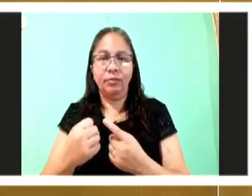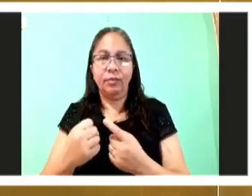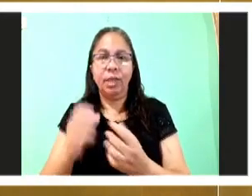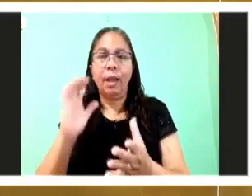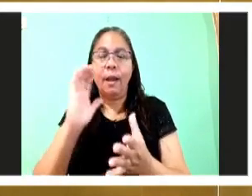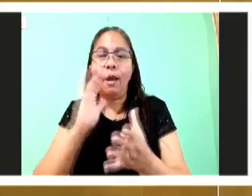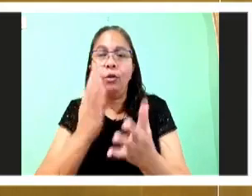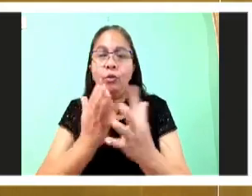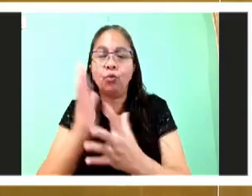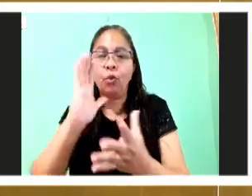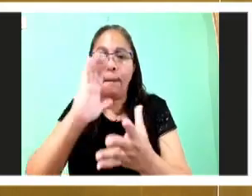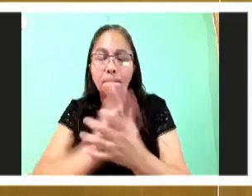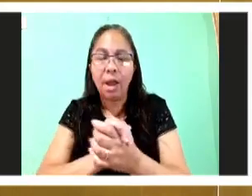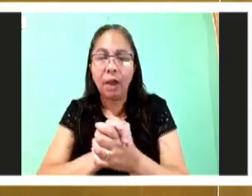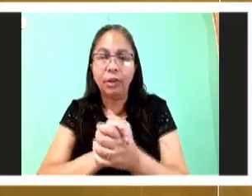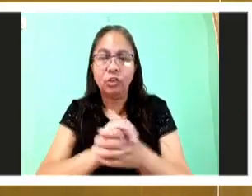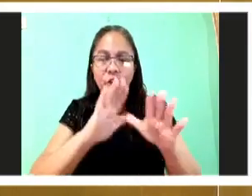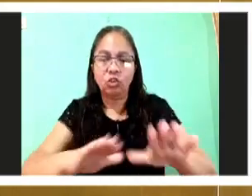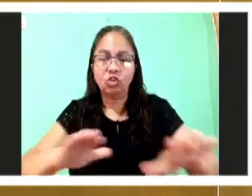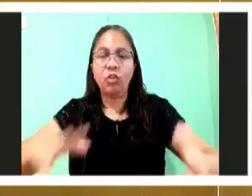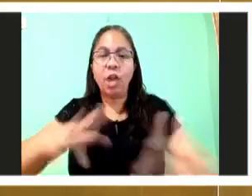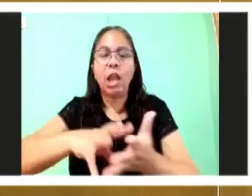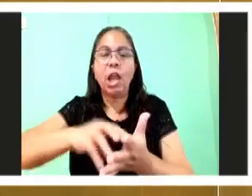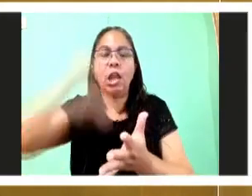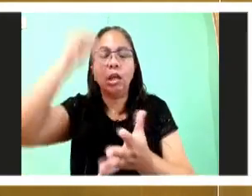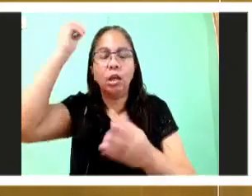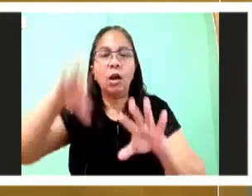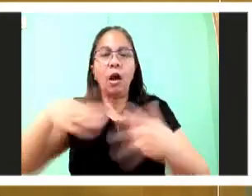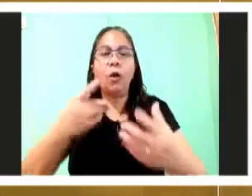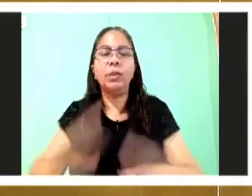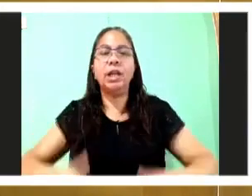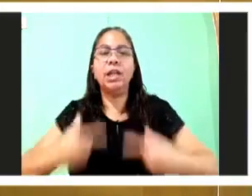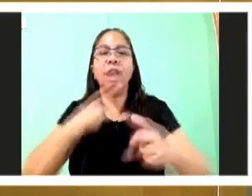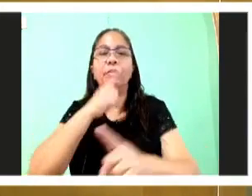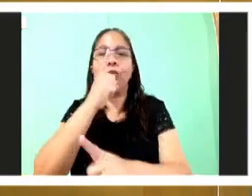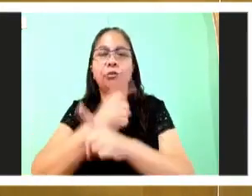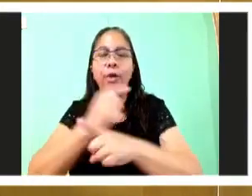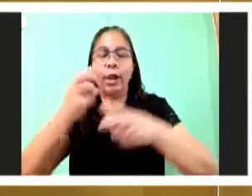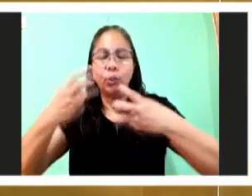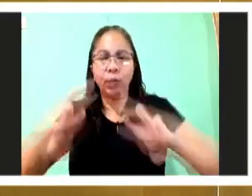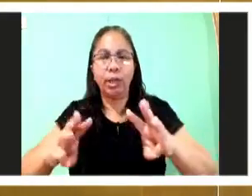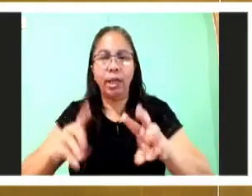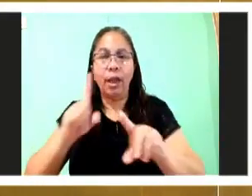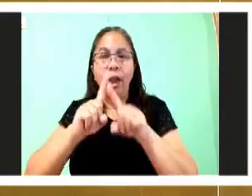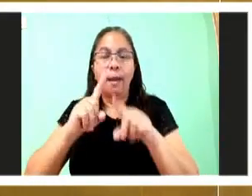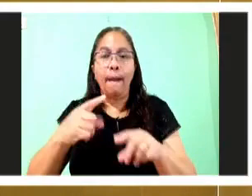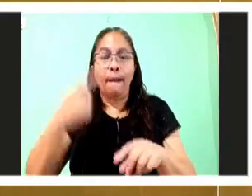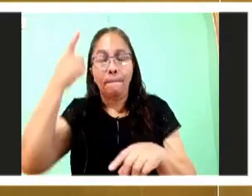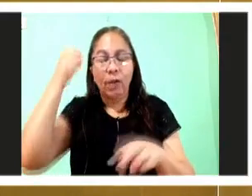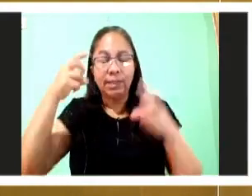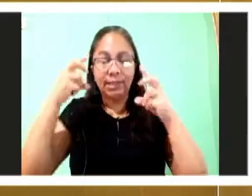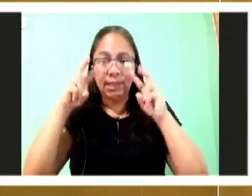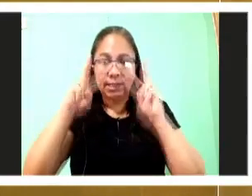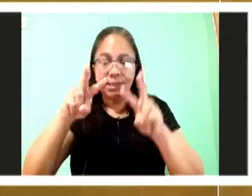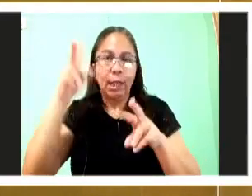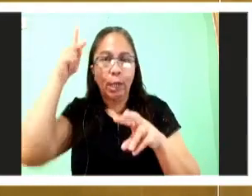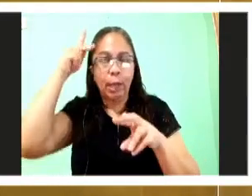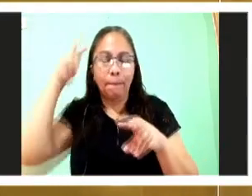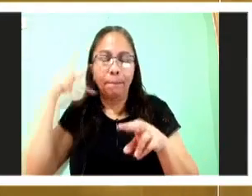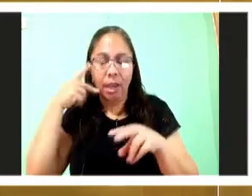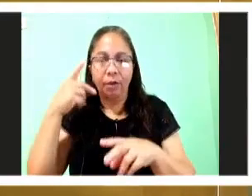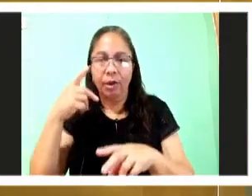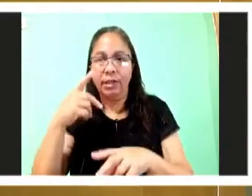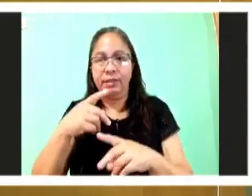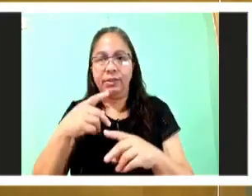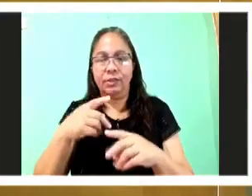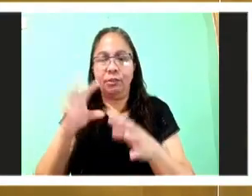that the children learn how to live chastity, because they see it before their eyes. It is in marriage they realize how you do real relationships. They